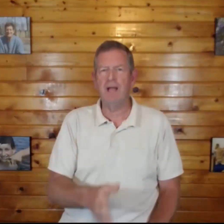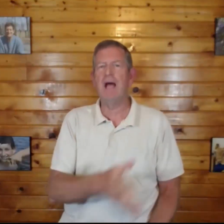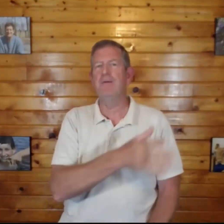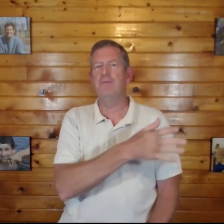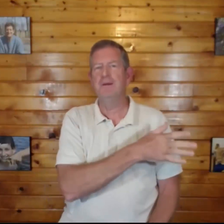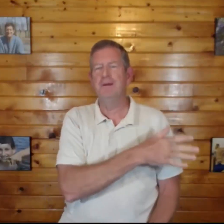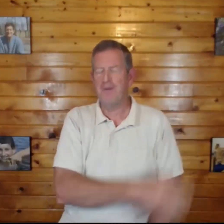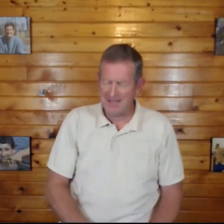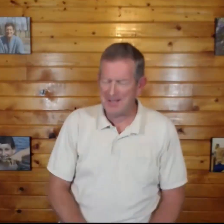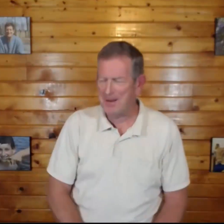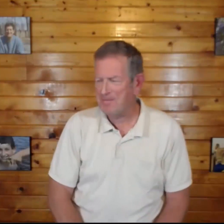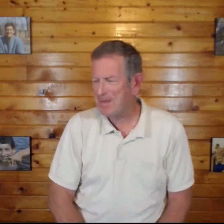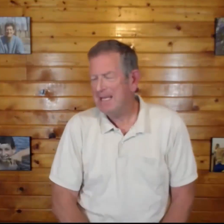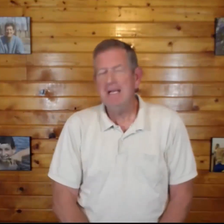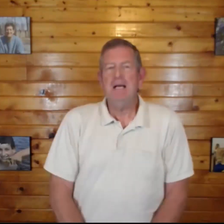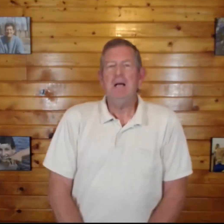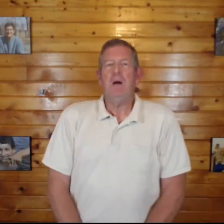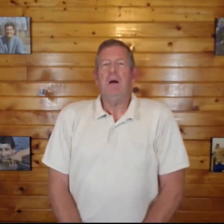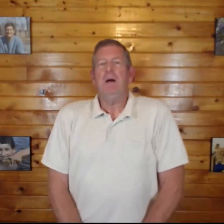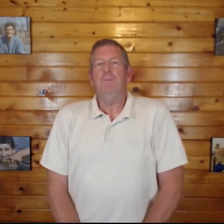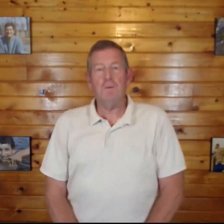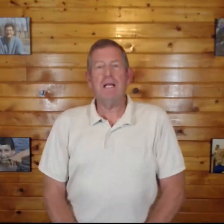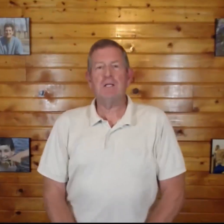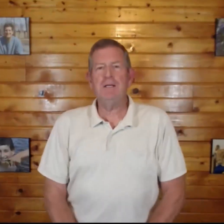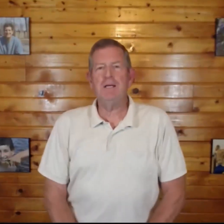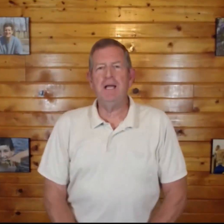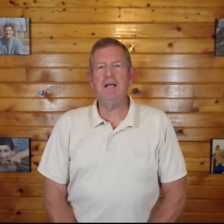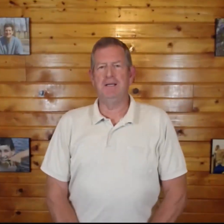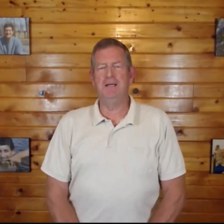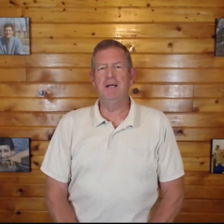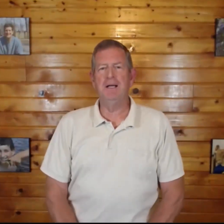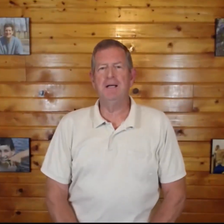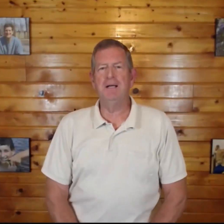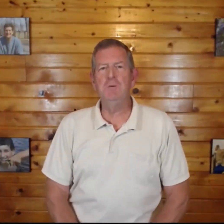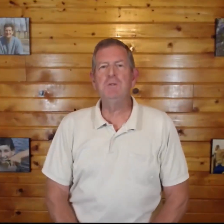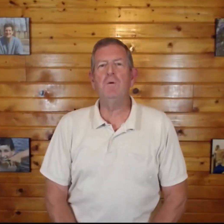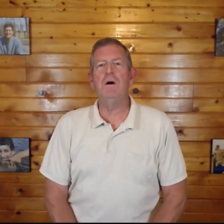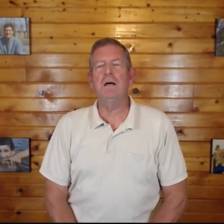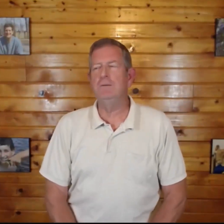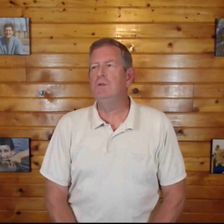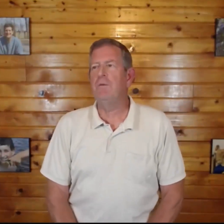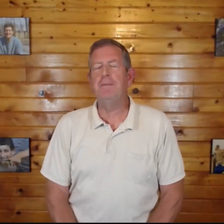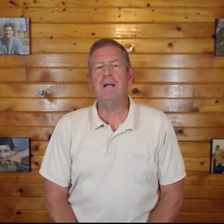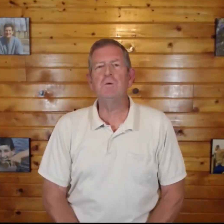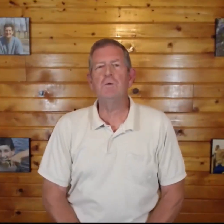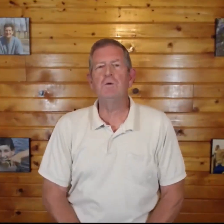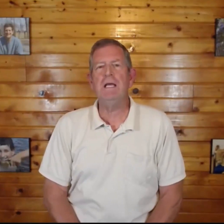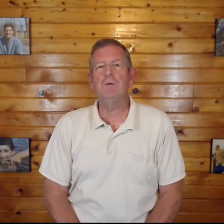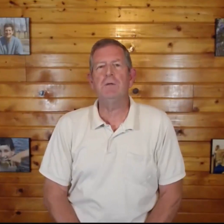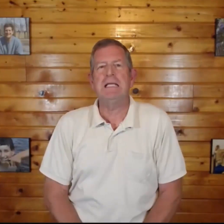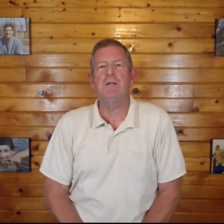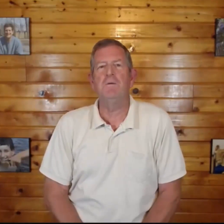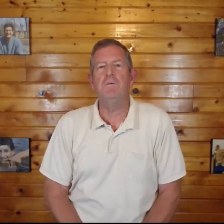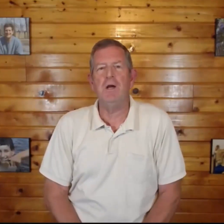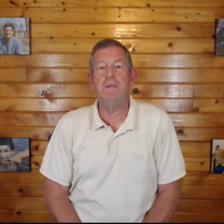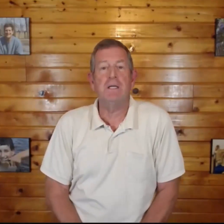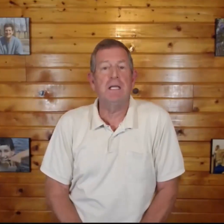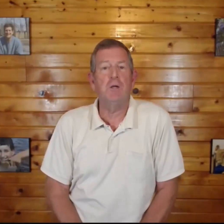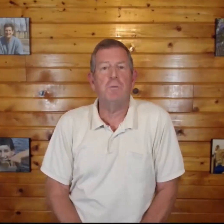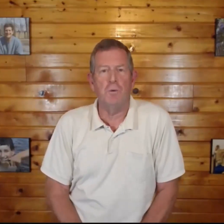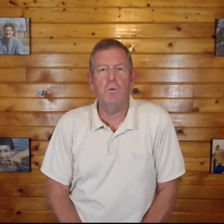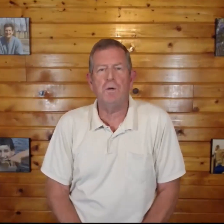happens live. All right, here we go. Bon, la semaine dernière, nous avons parlé au sujet de quelques